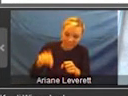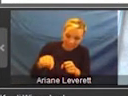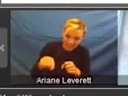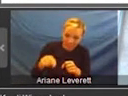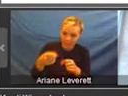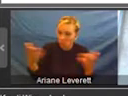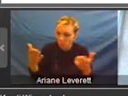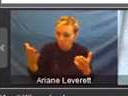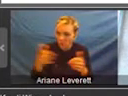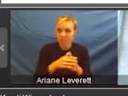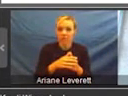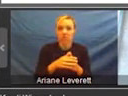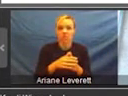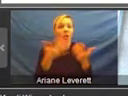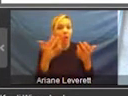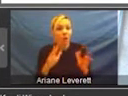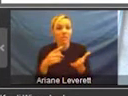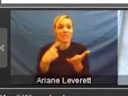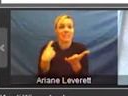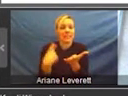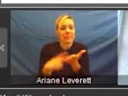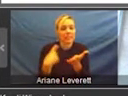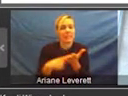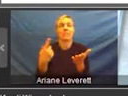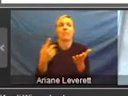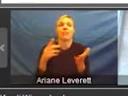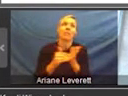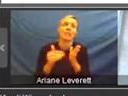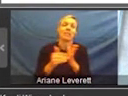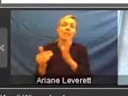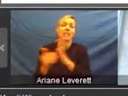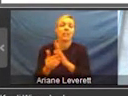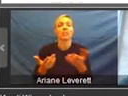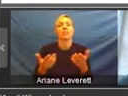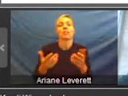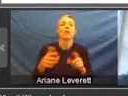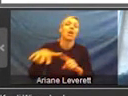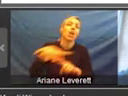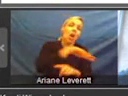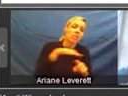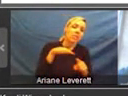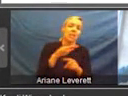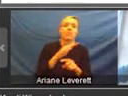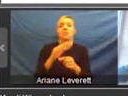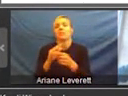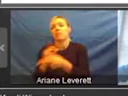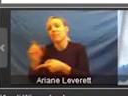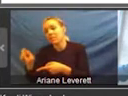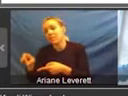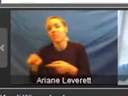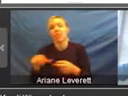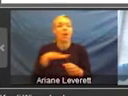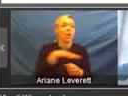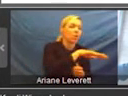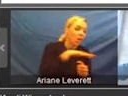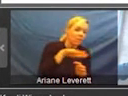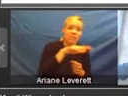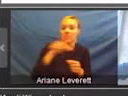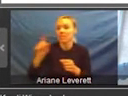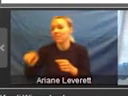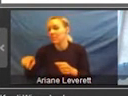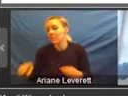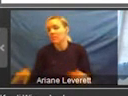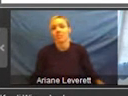as has already been mentioned, and that goes versus the often used approach of targeting a